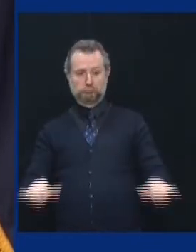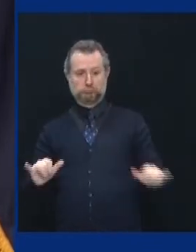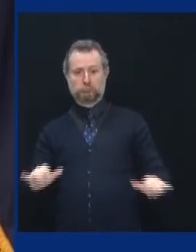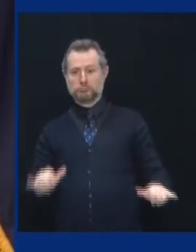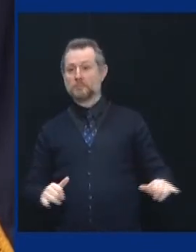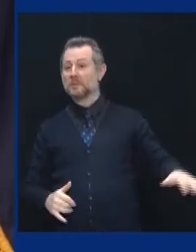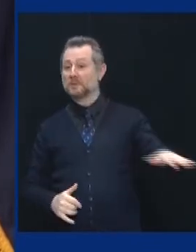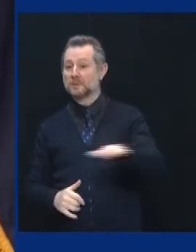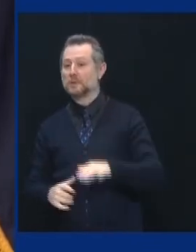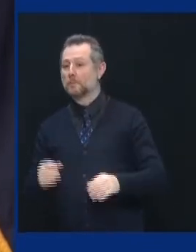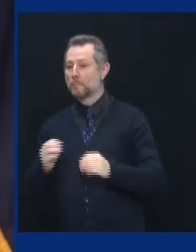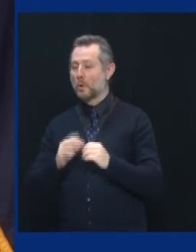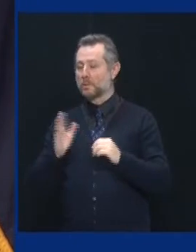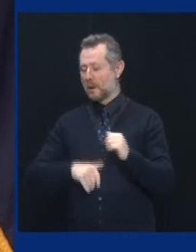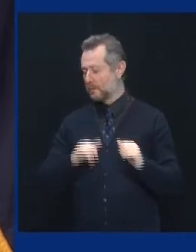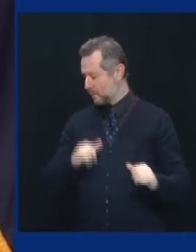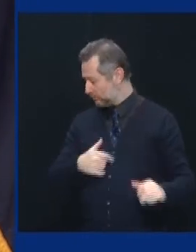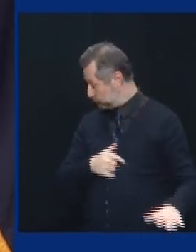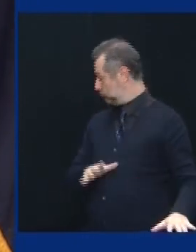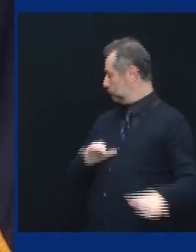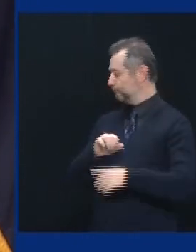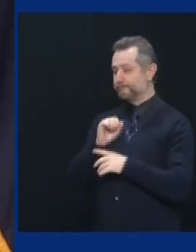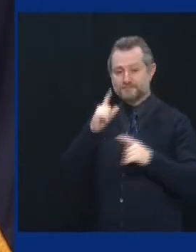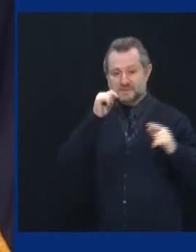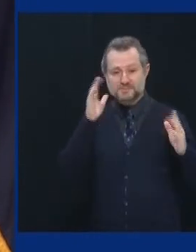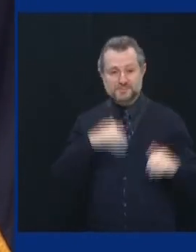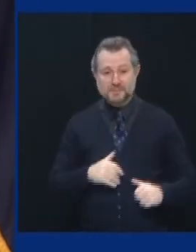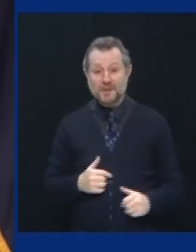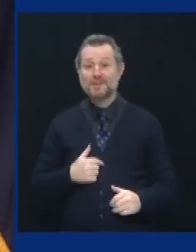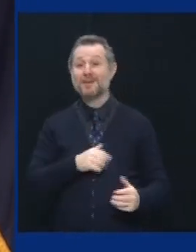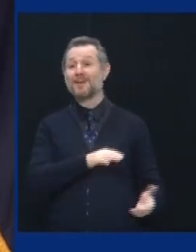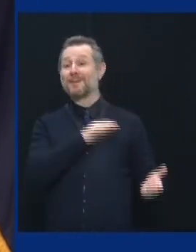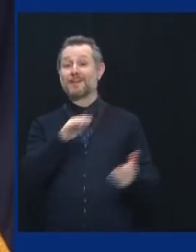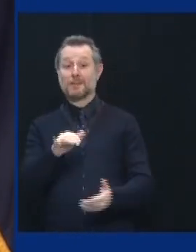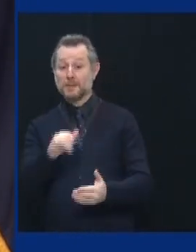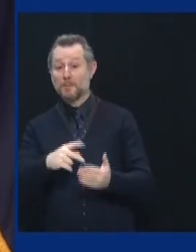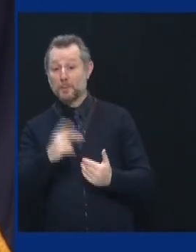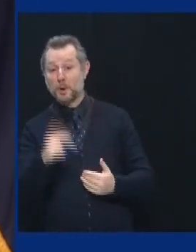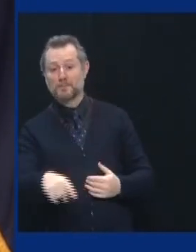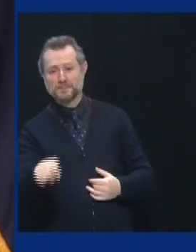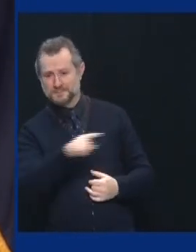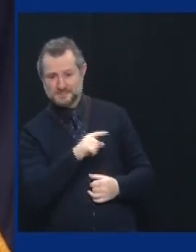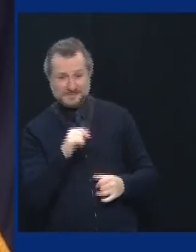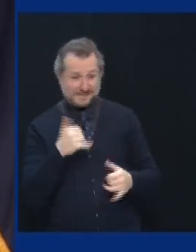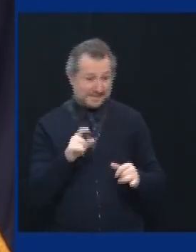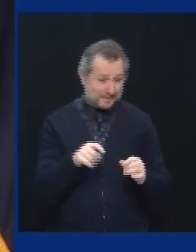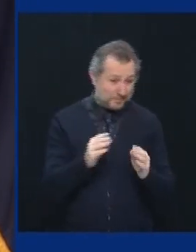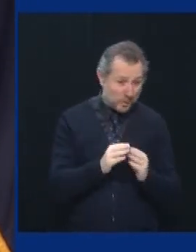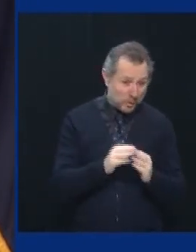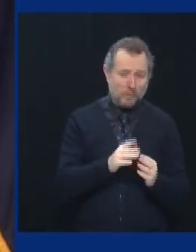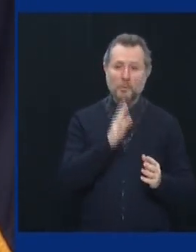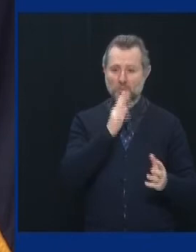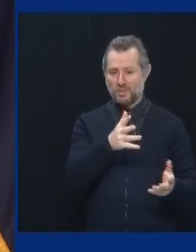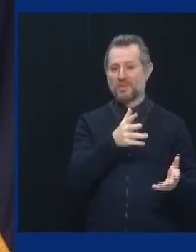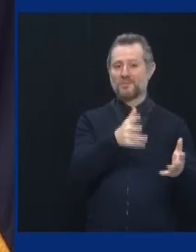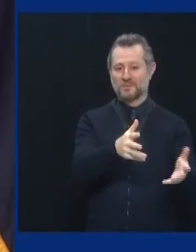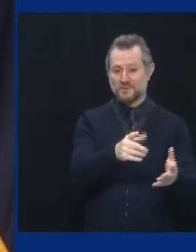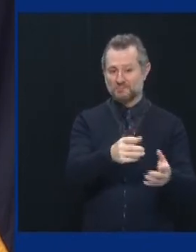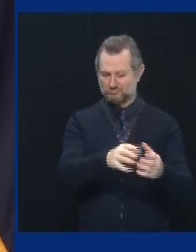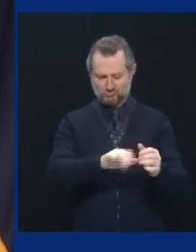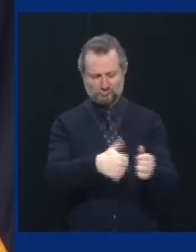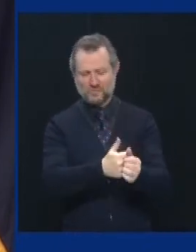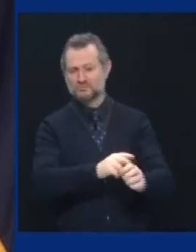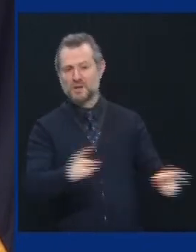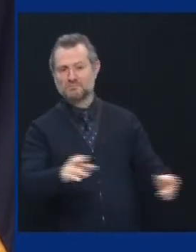And when we say we're going to reallocate, we're going to leave that program with everything they need to do any